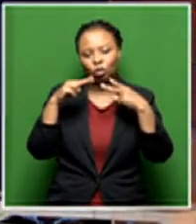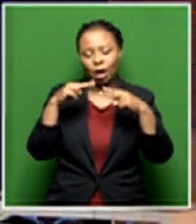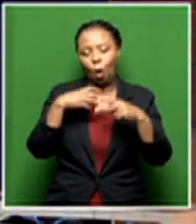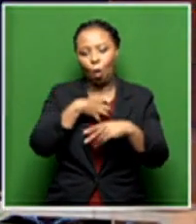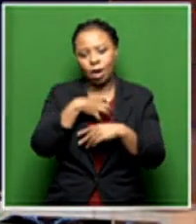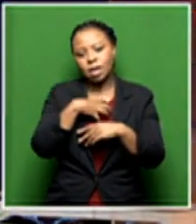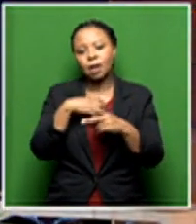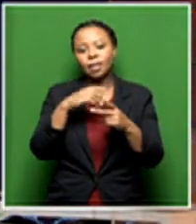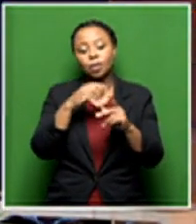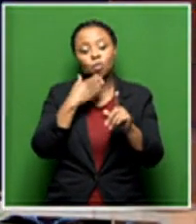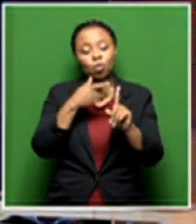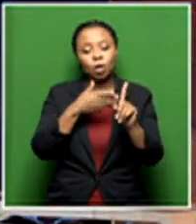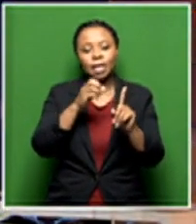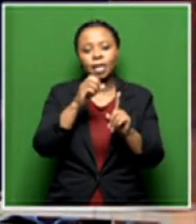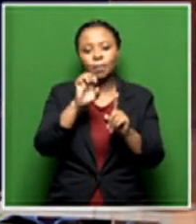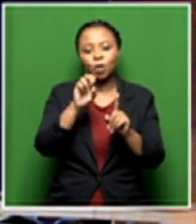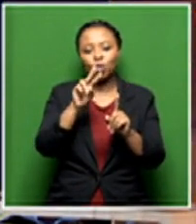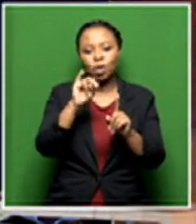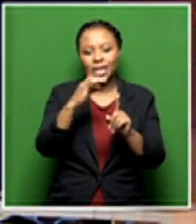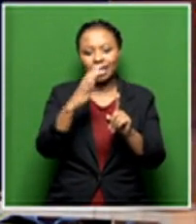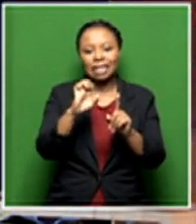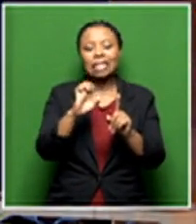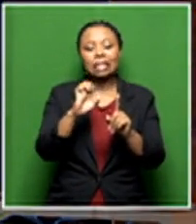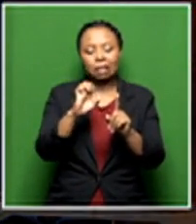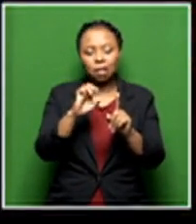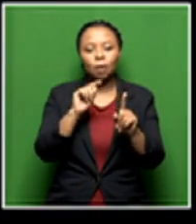and author Eunice Rakhale-Molefe, and we've been talking to her